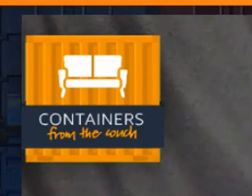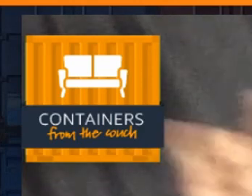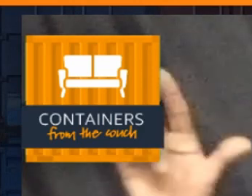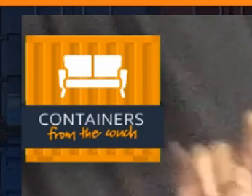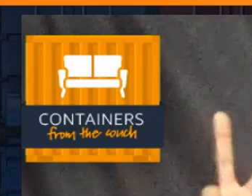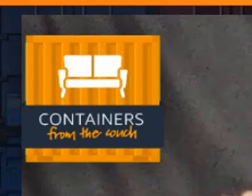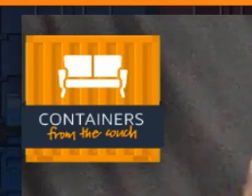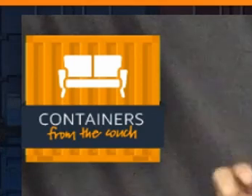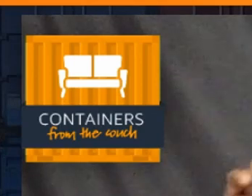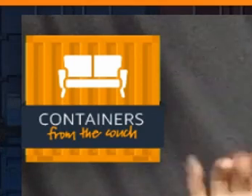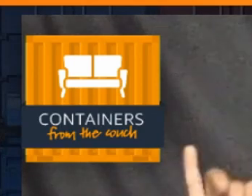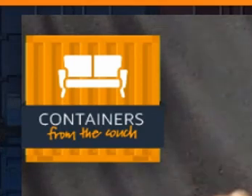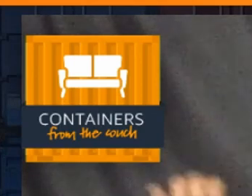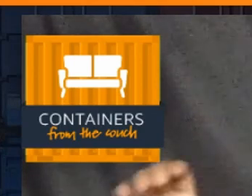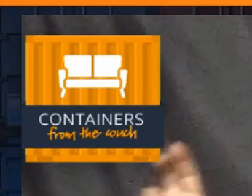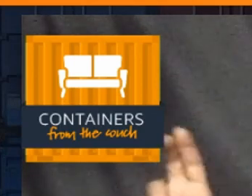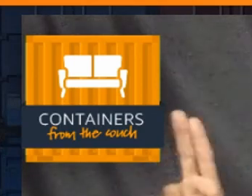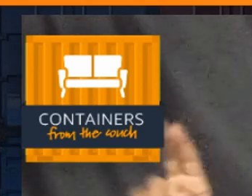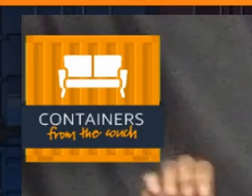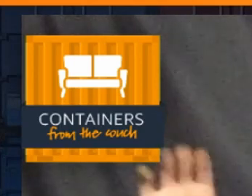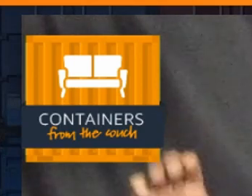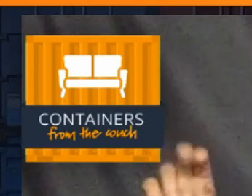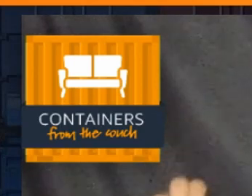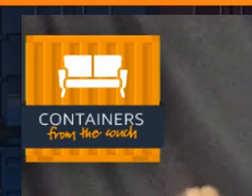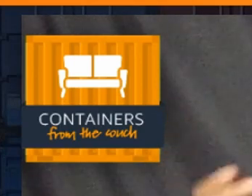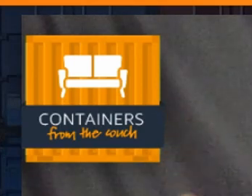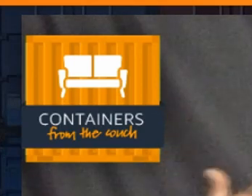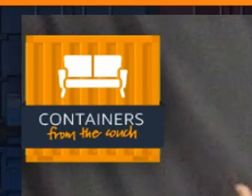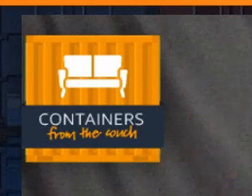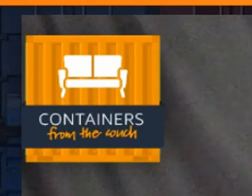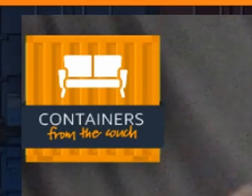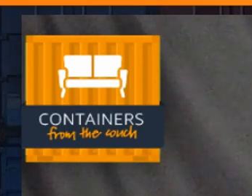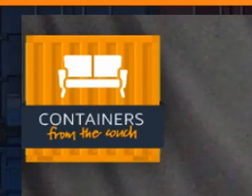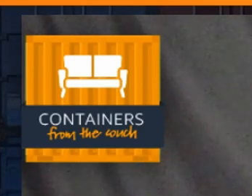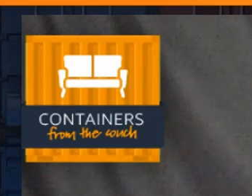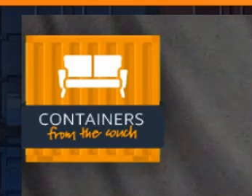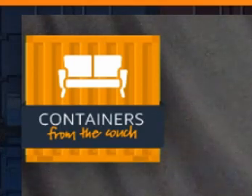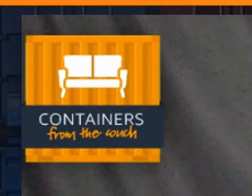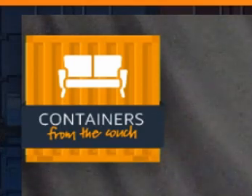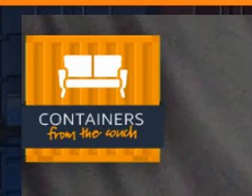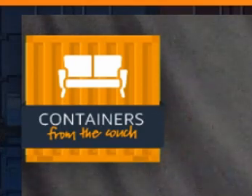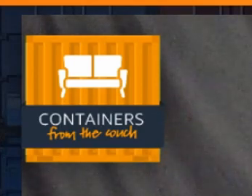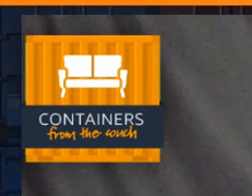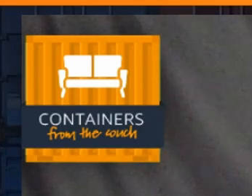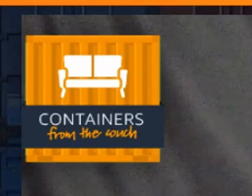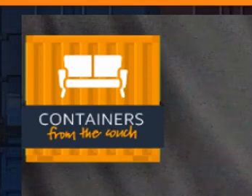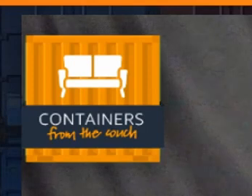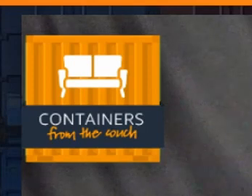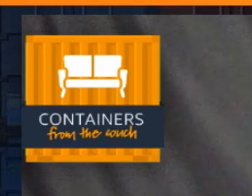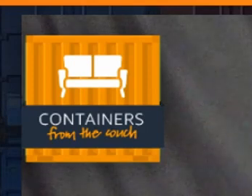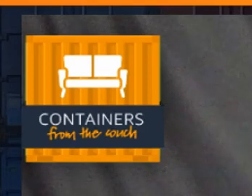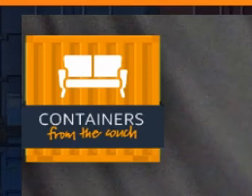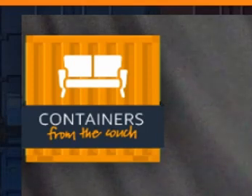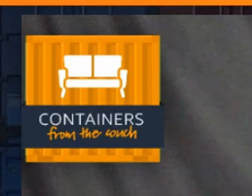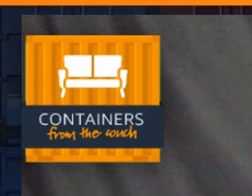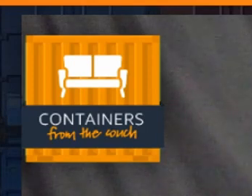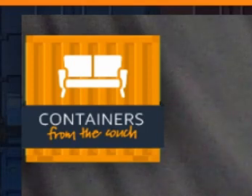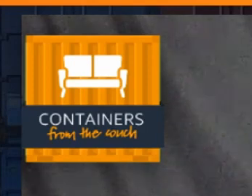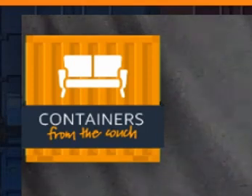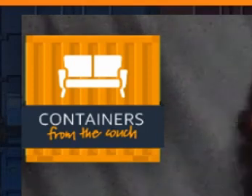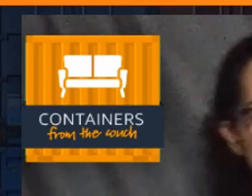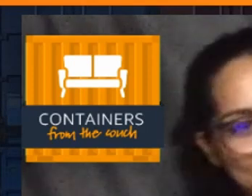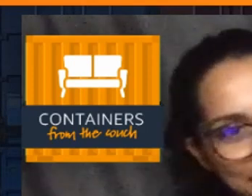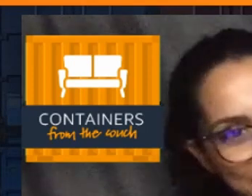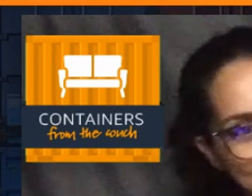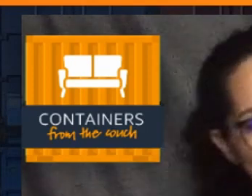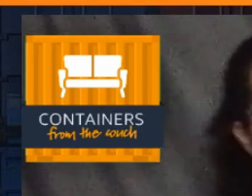Kubecon, come say hi. Come get your sticker with a piece of wood on it, and hope